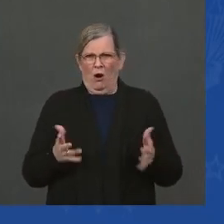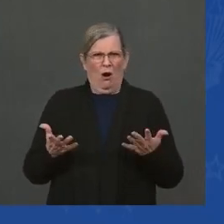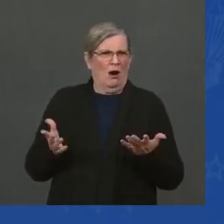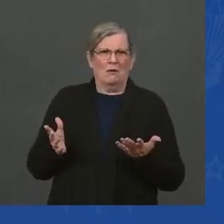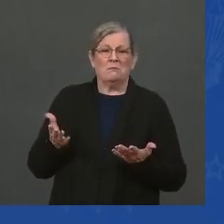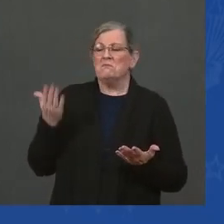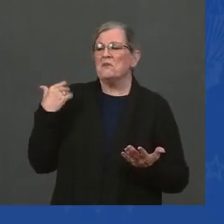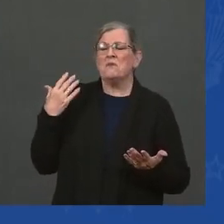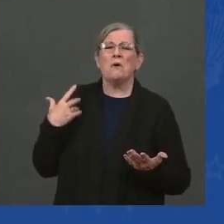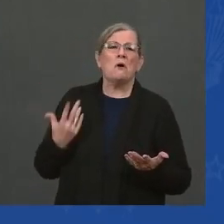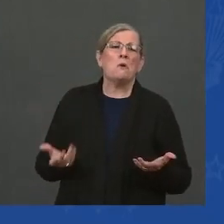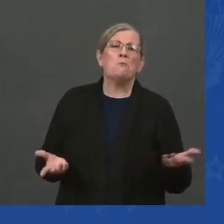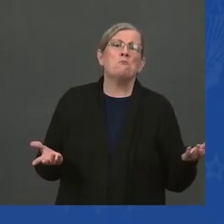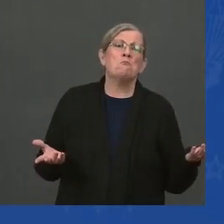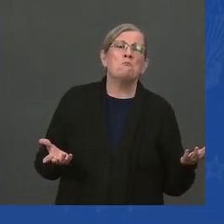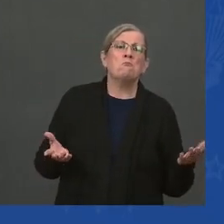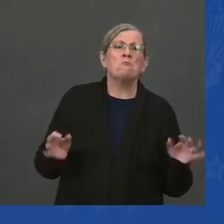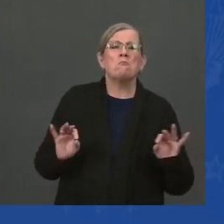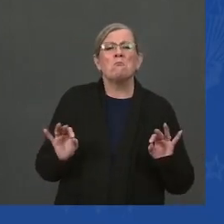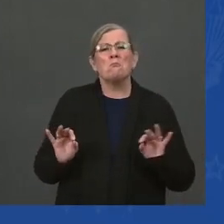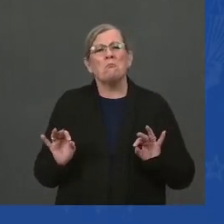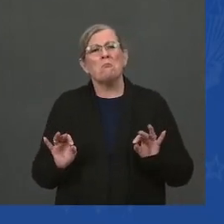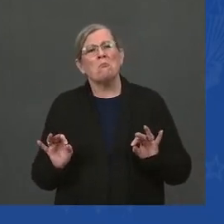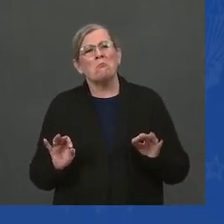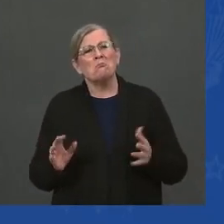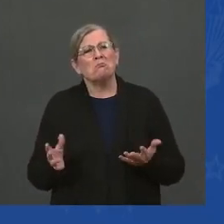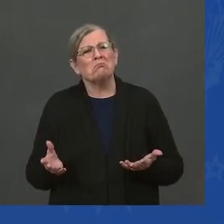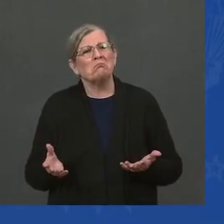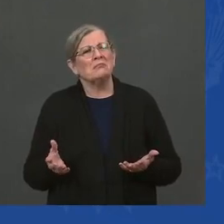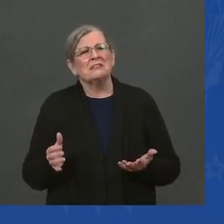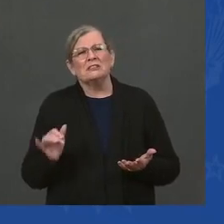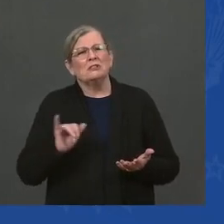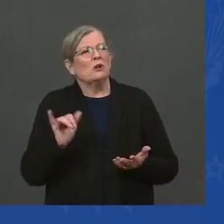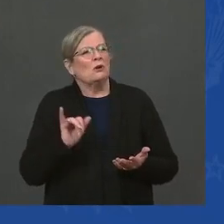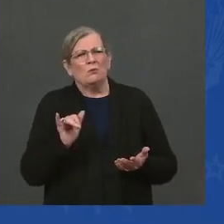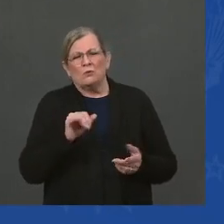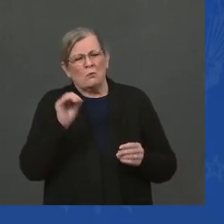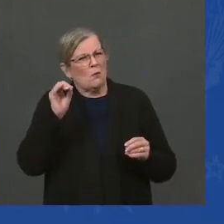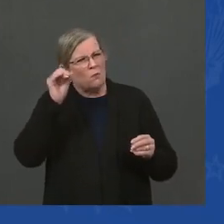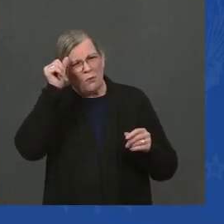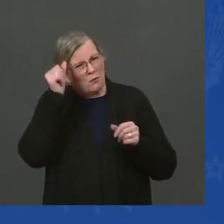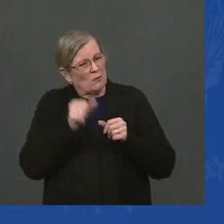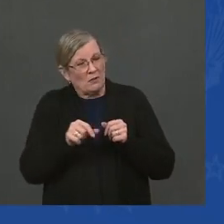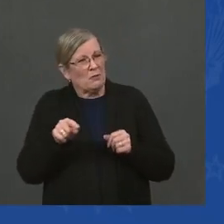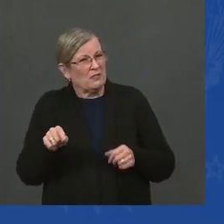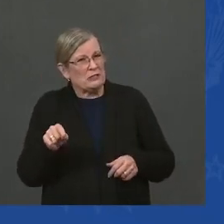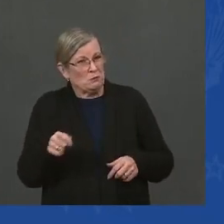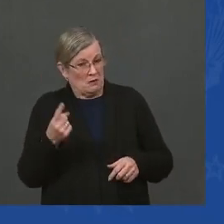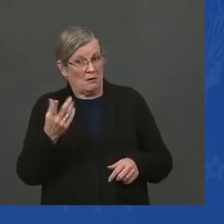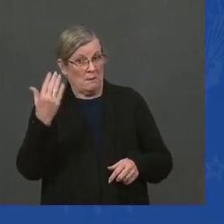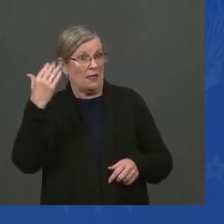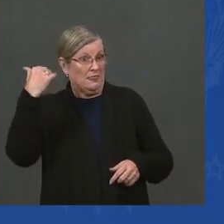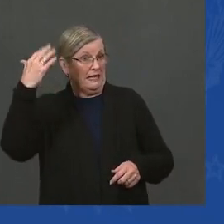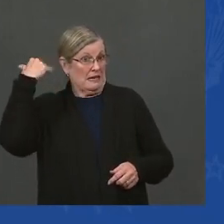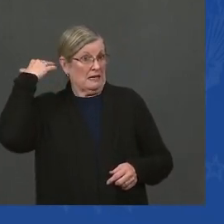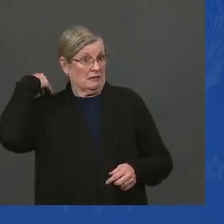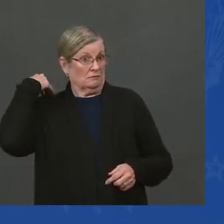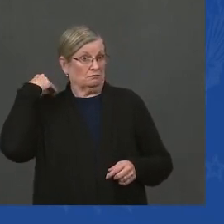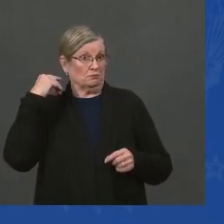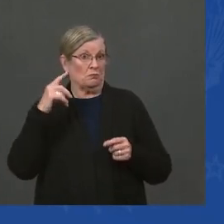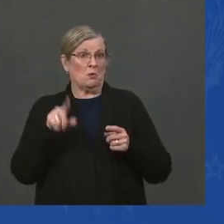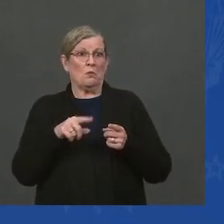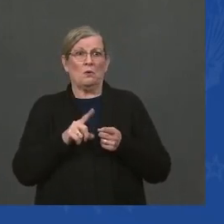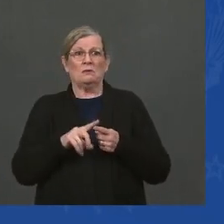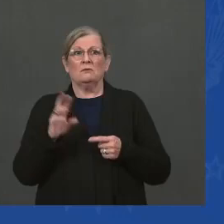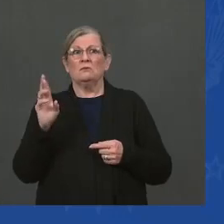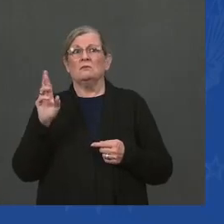to, there's no reason why anyone would remember this. But back when a fine Republican, a guy named Dick Lugar,